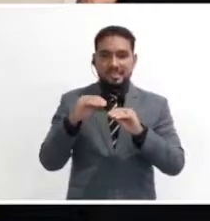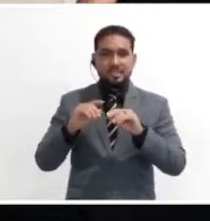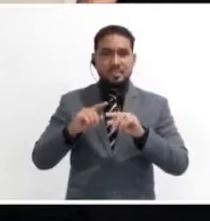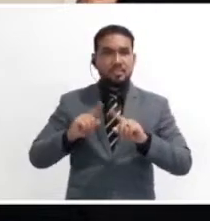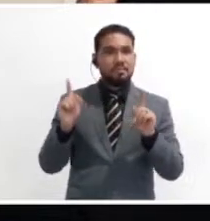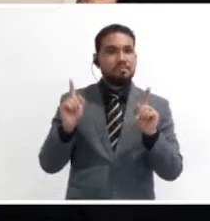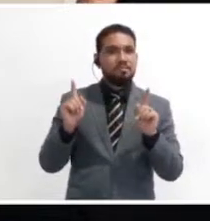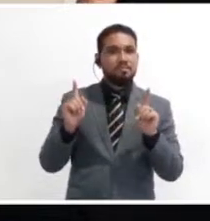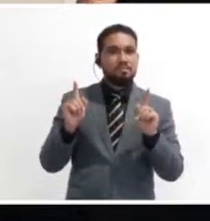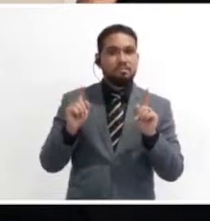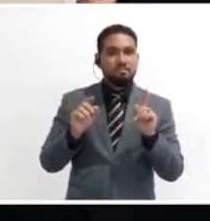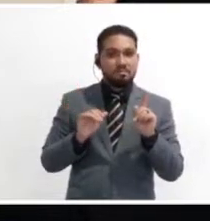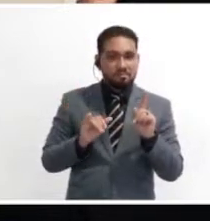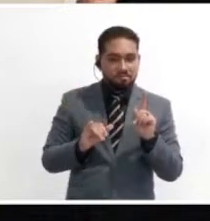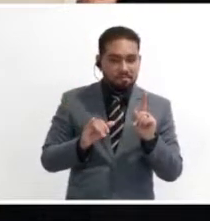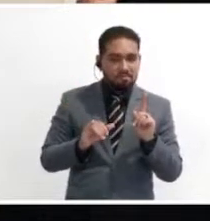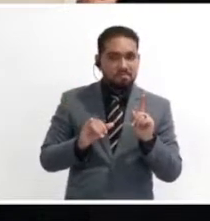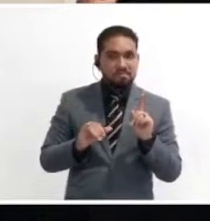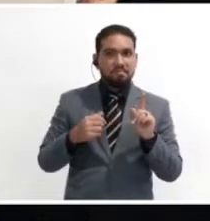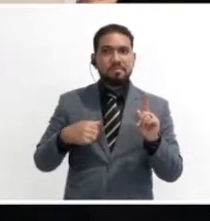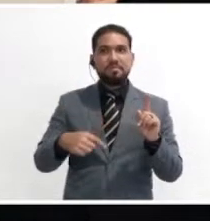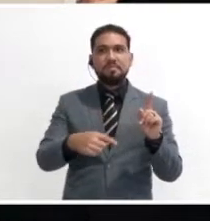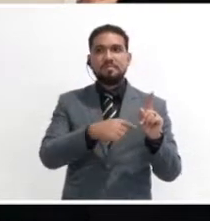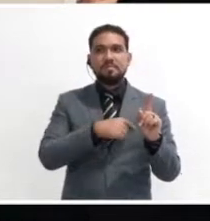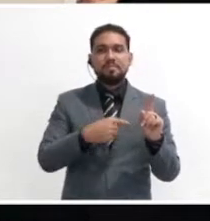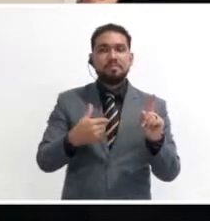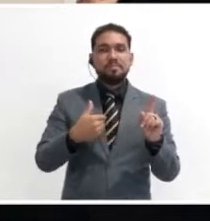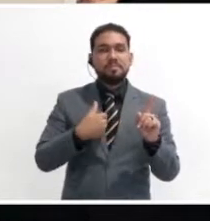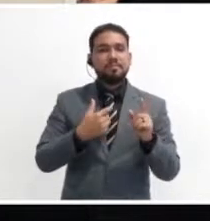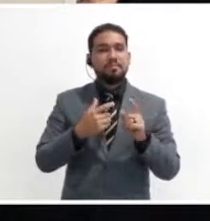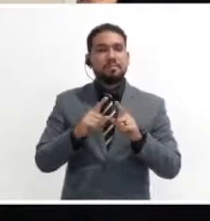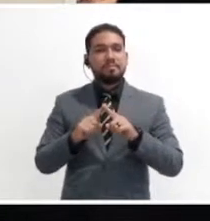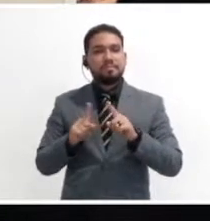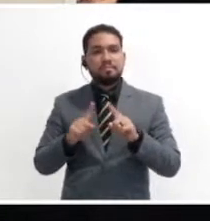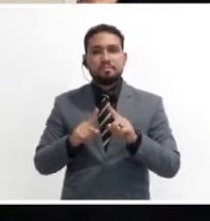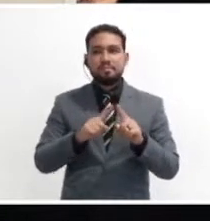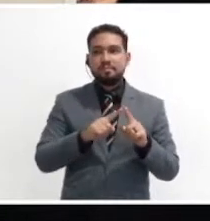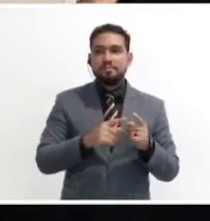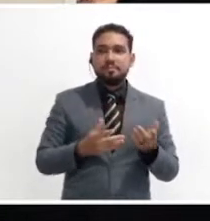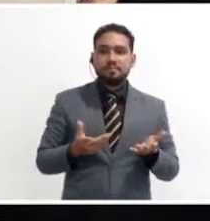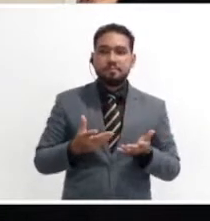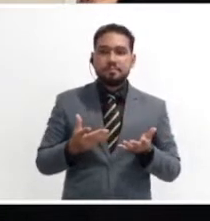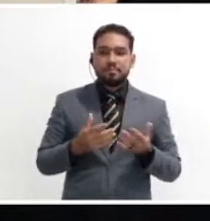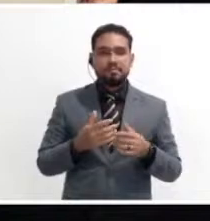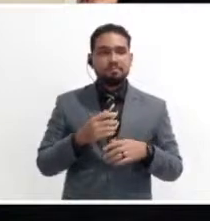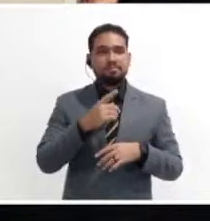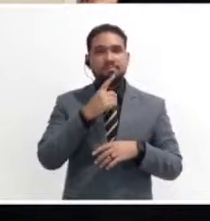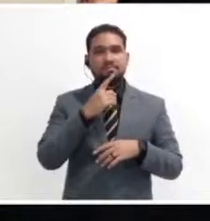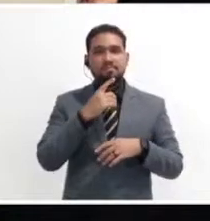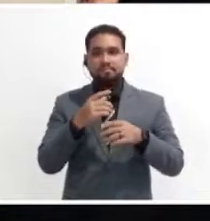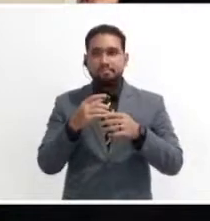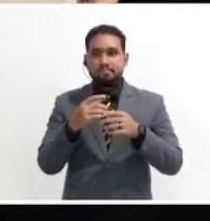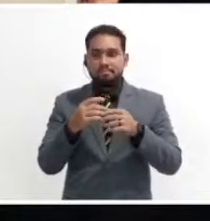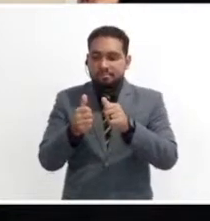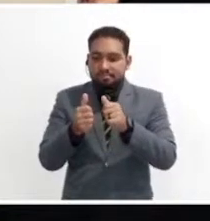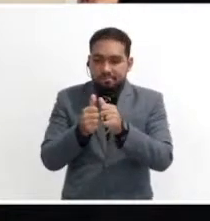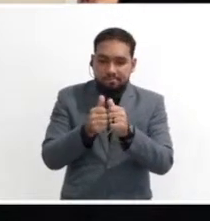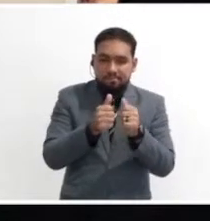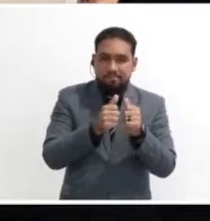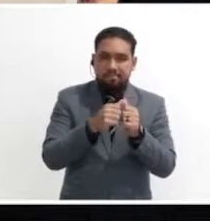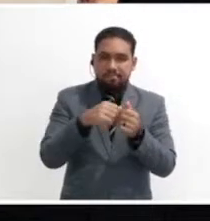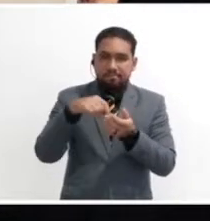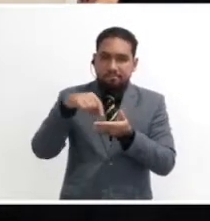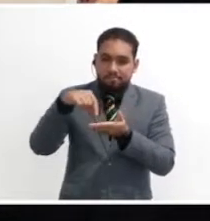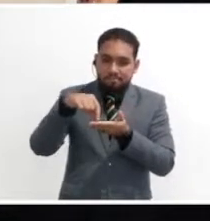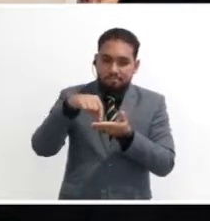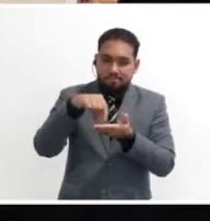And then there's variations on the leads too. We can have leads extend from the edge, from 4